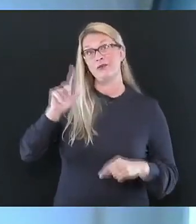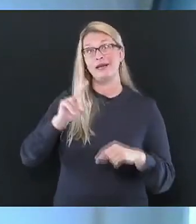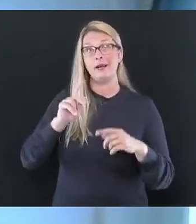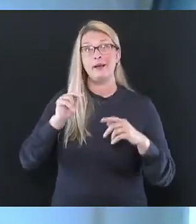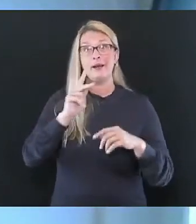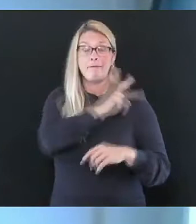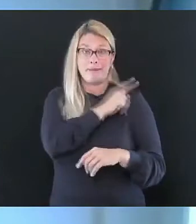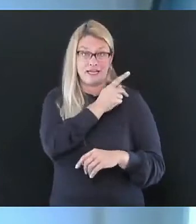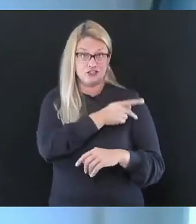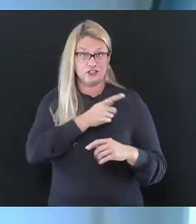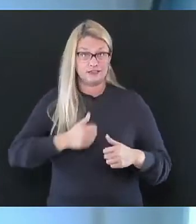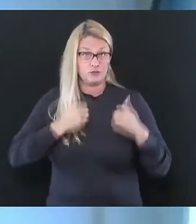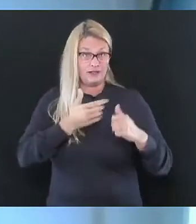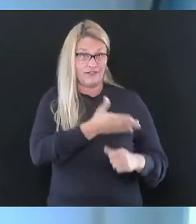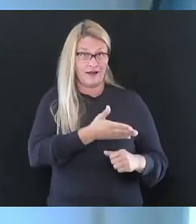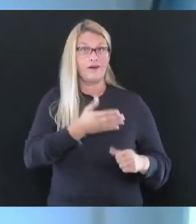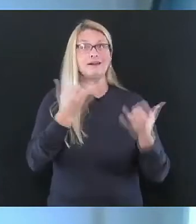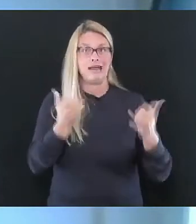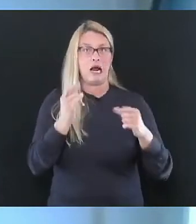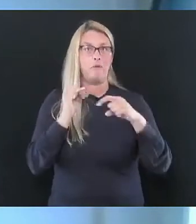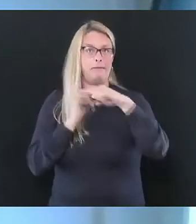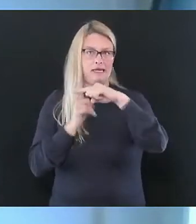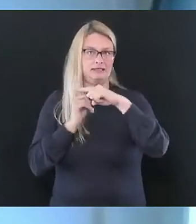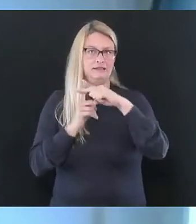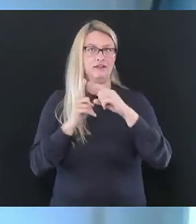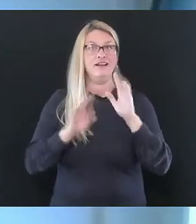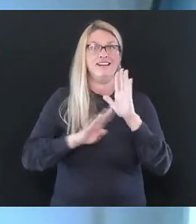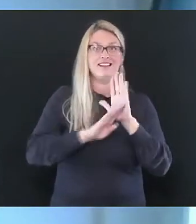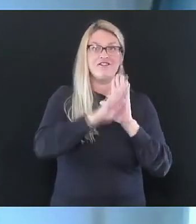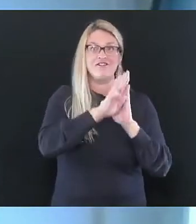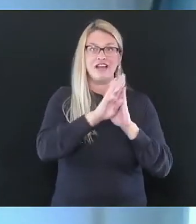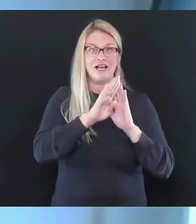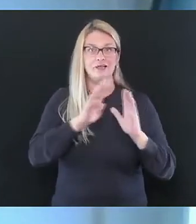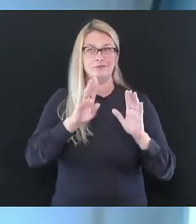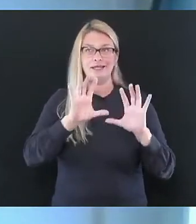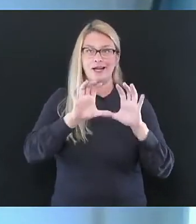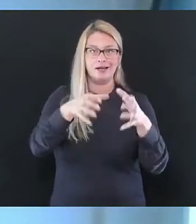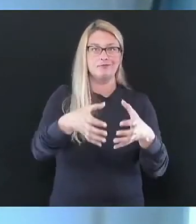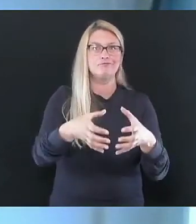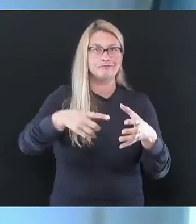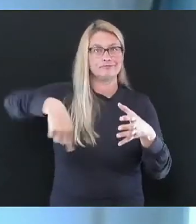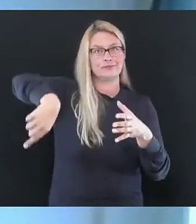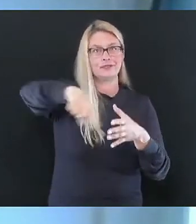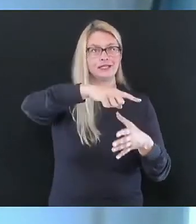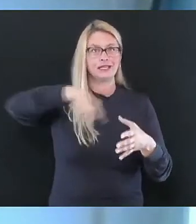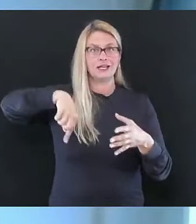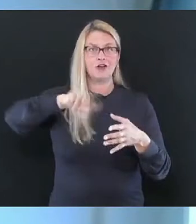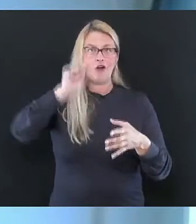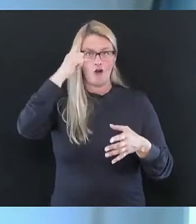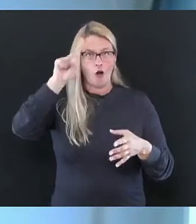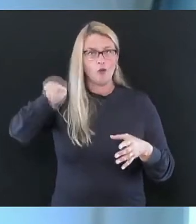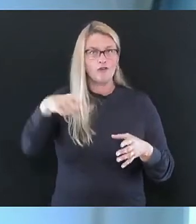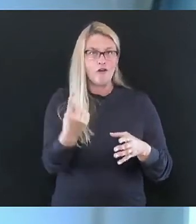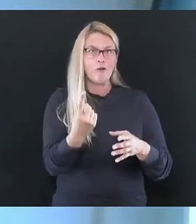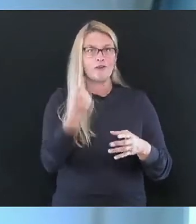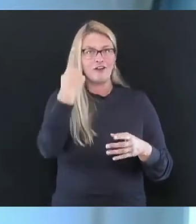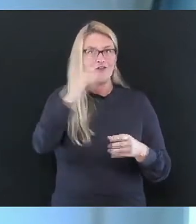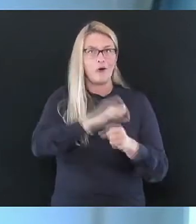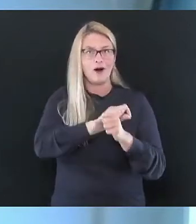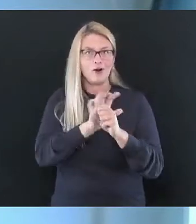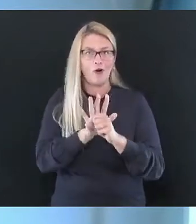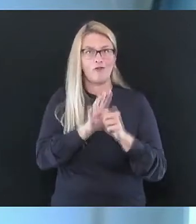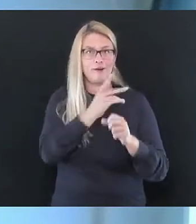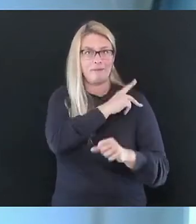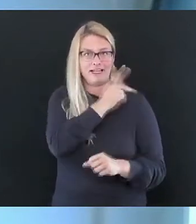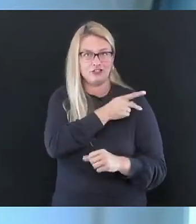positive. We have developed a unit that is COVID positive only to make sure that those individuals